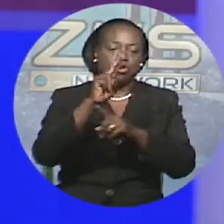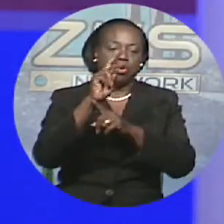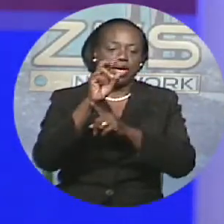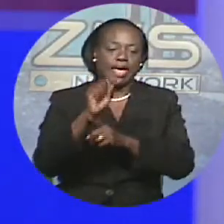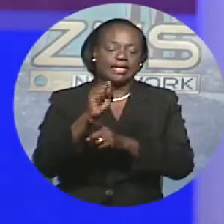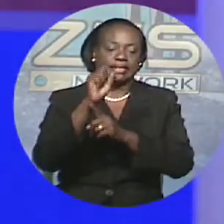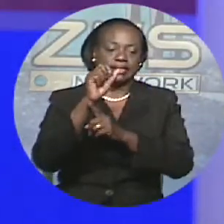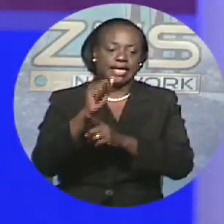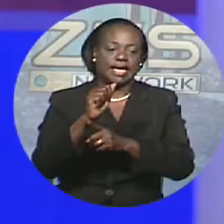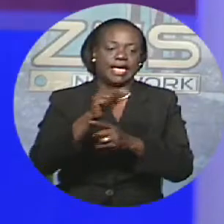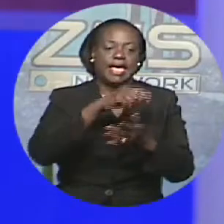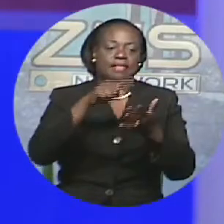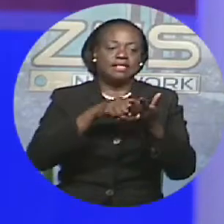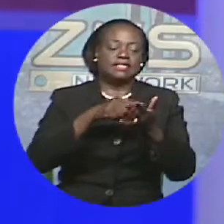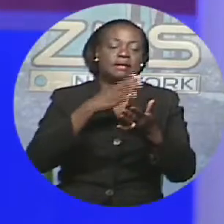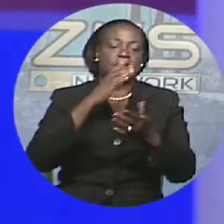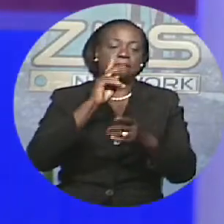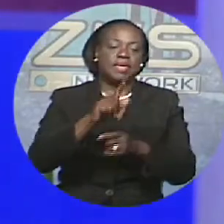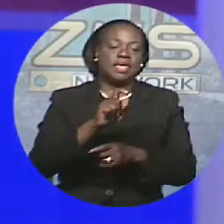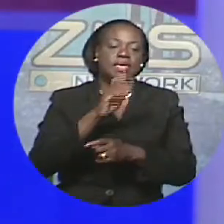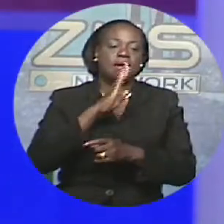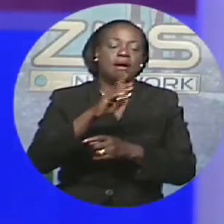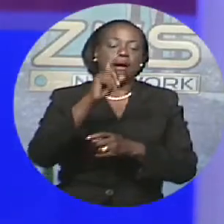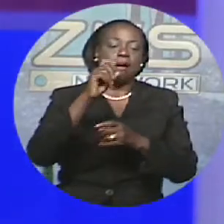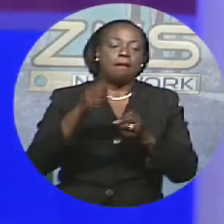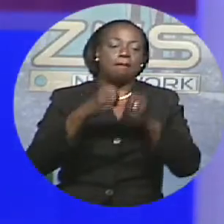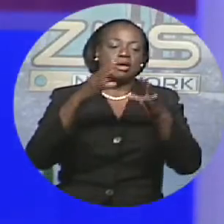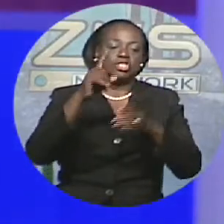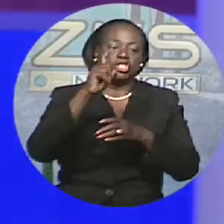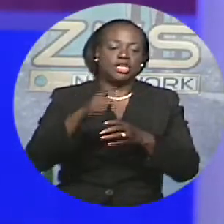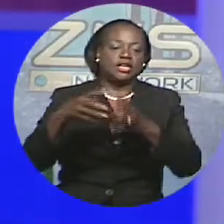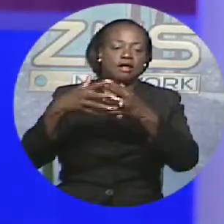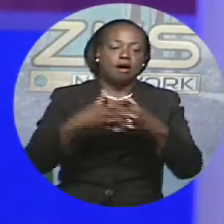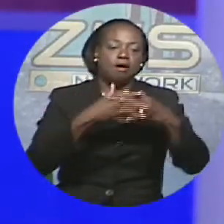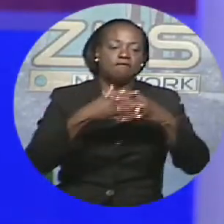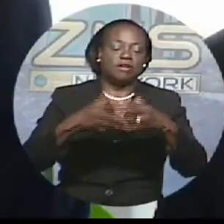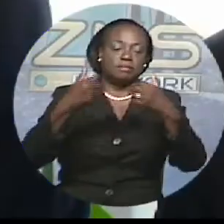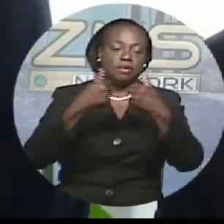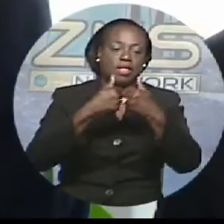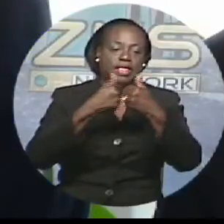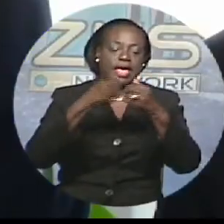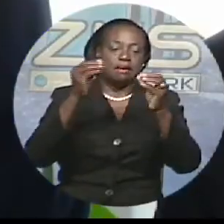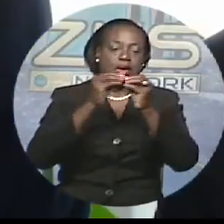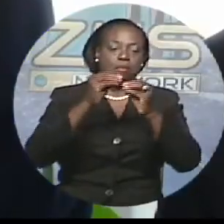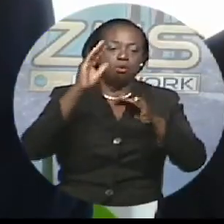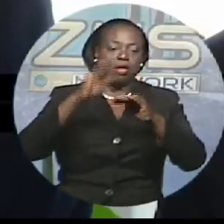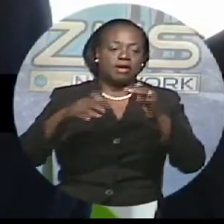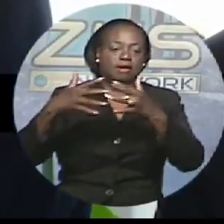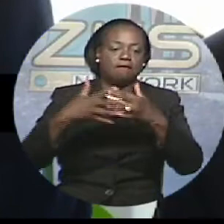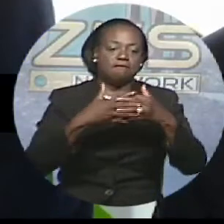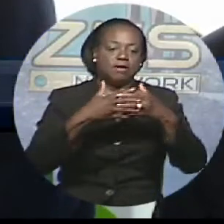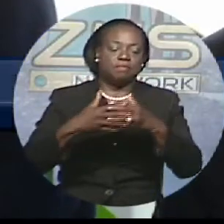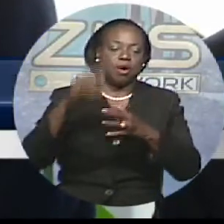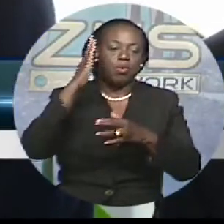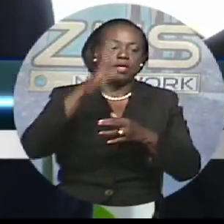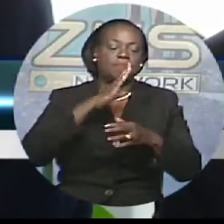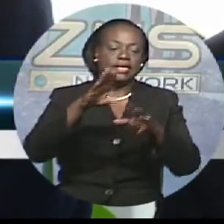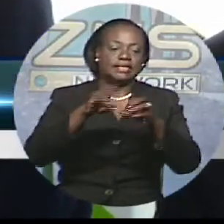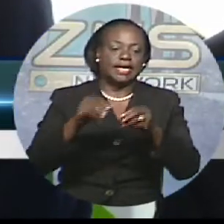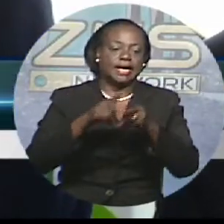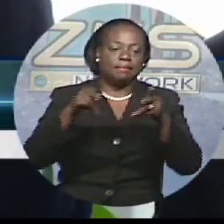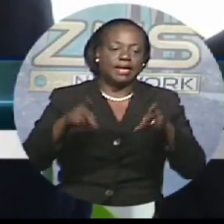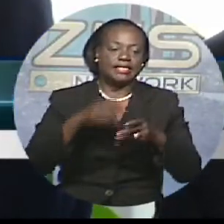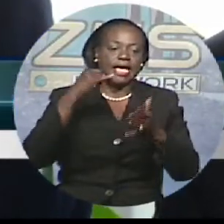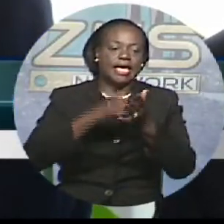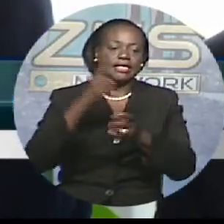be a much-needed football game, and it will be much more than football taking place. I think this is a win-win for everybody. I think